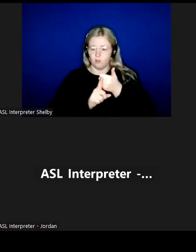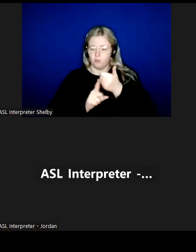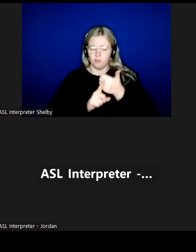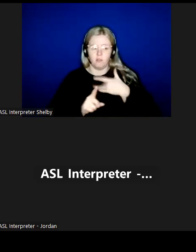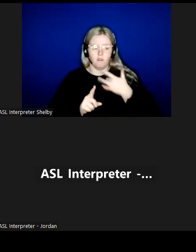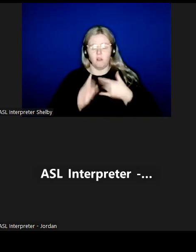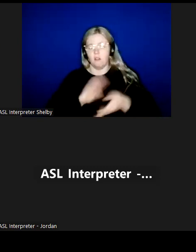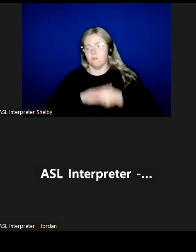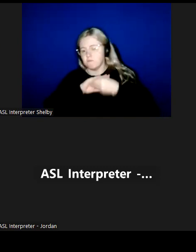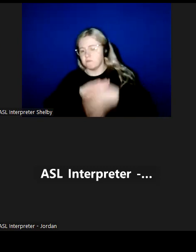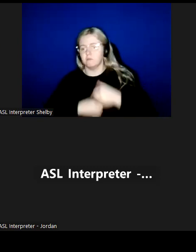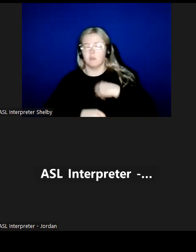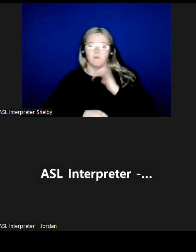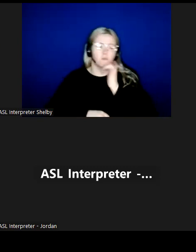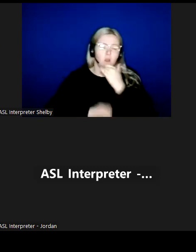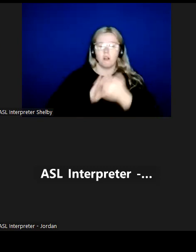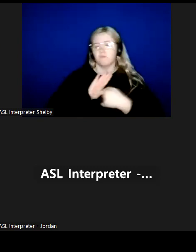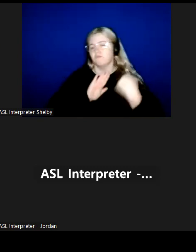that.